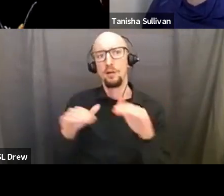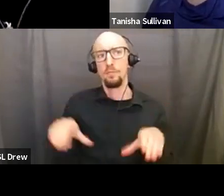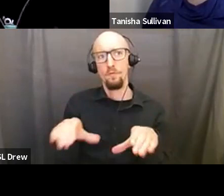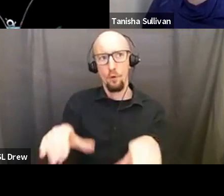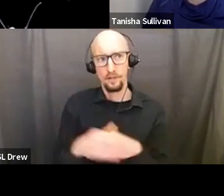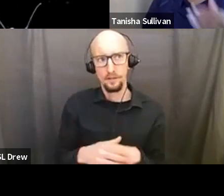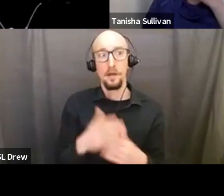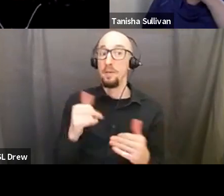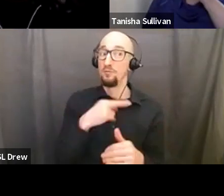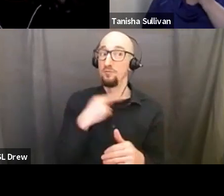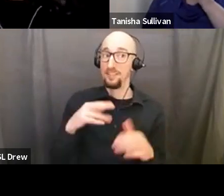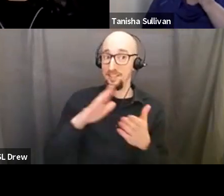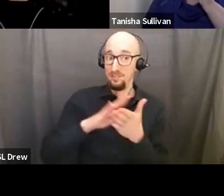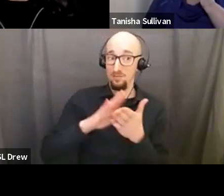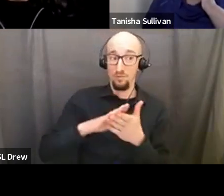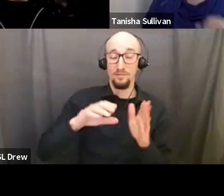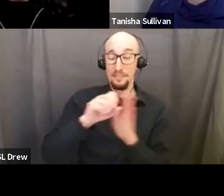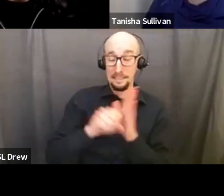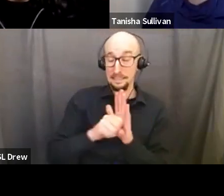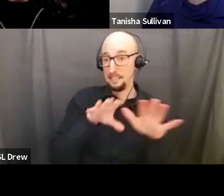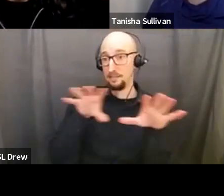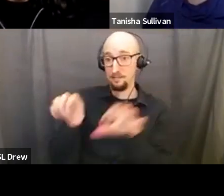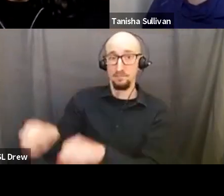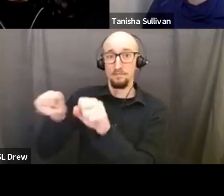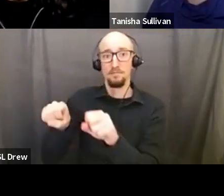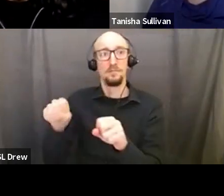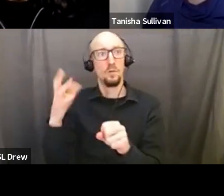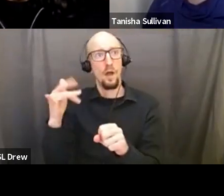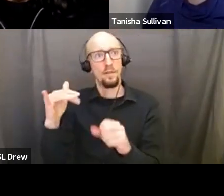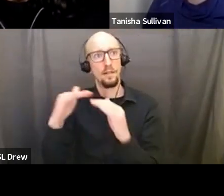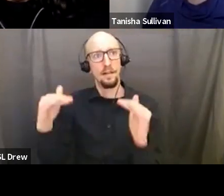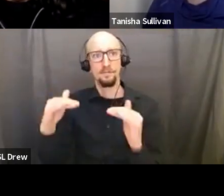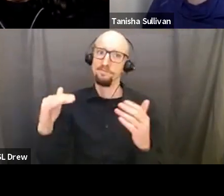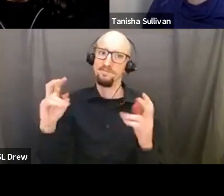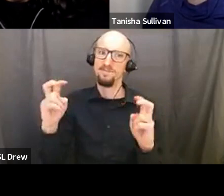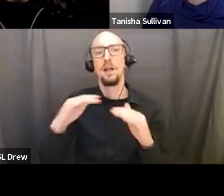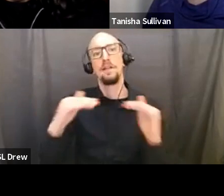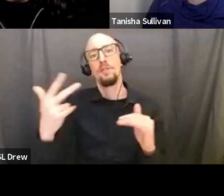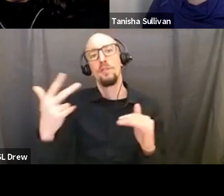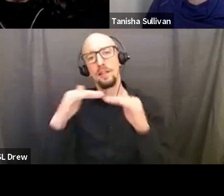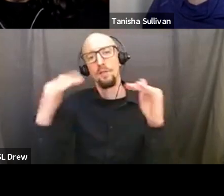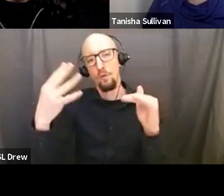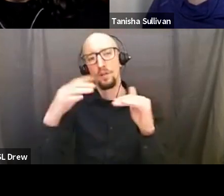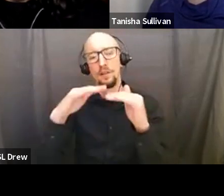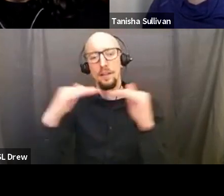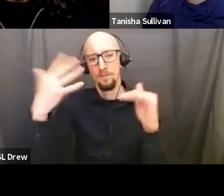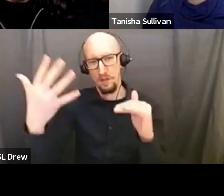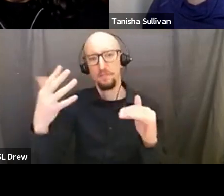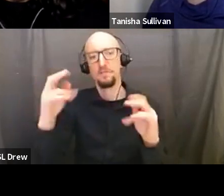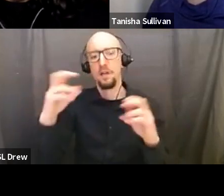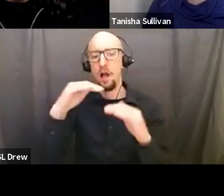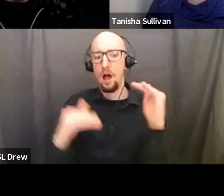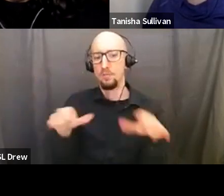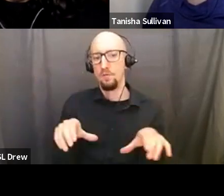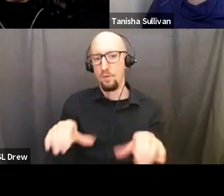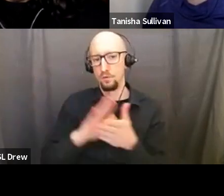take them over because of the risk level being so high. These are known as level 3, 4, and 5 at-risk underperforming schools. The city